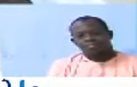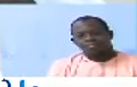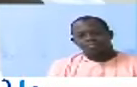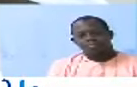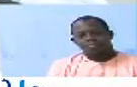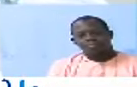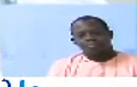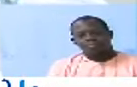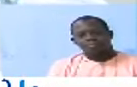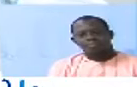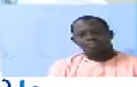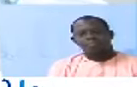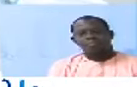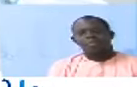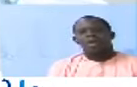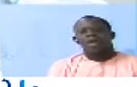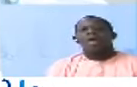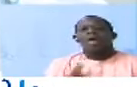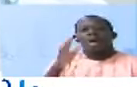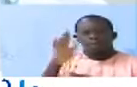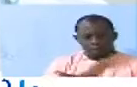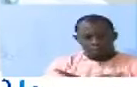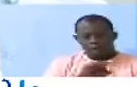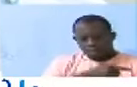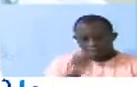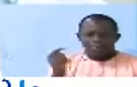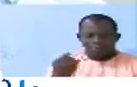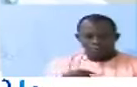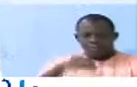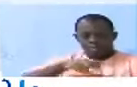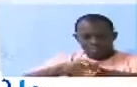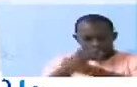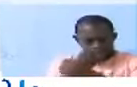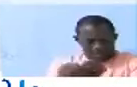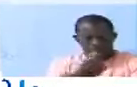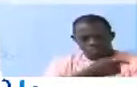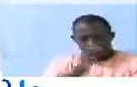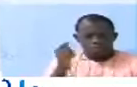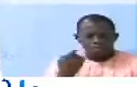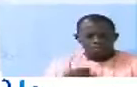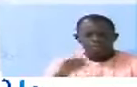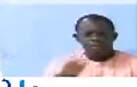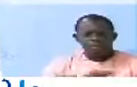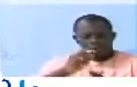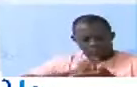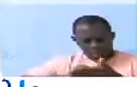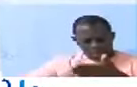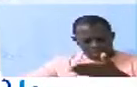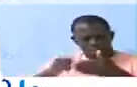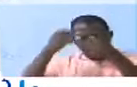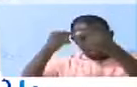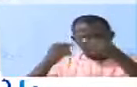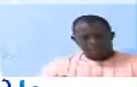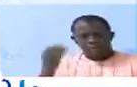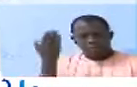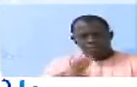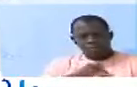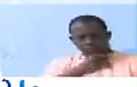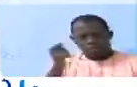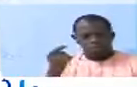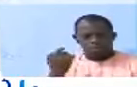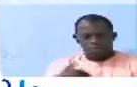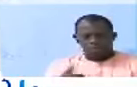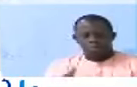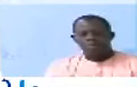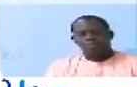did they take a statement from you? Ni wato wito nyin be ko no idar da Morocco no je wato men no. Fa yela kuma kan wata jela taje da banka safe.